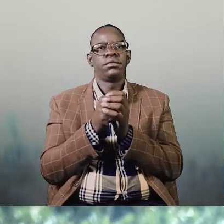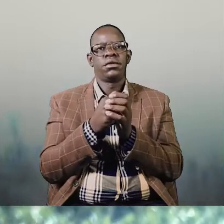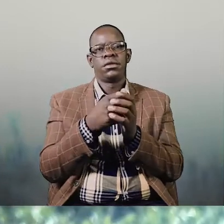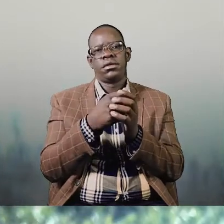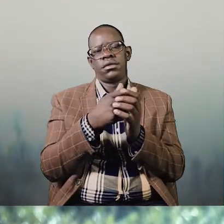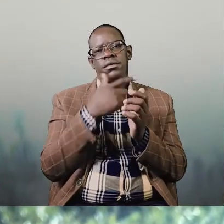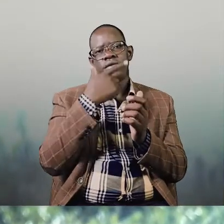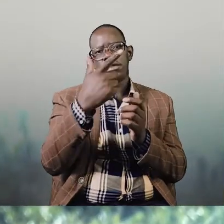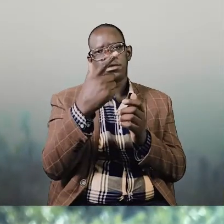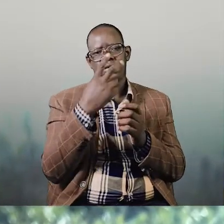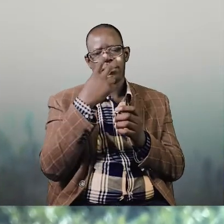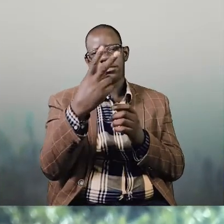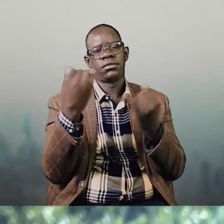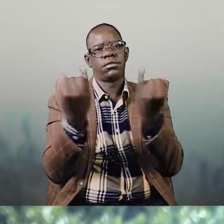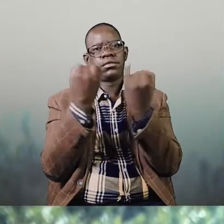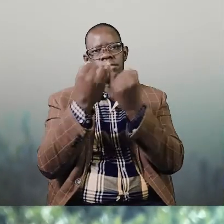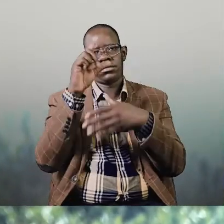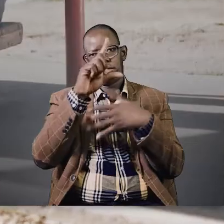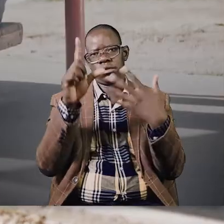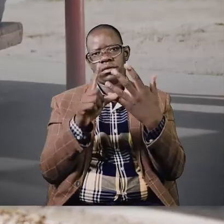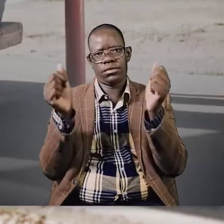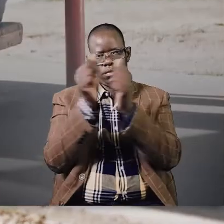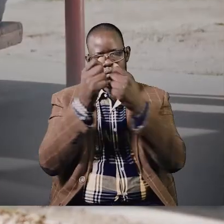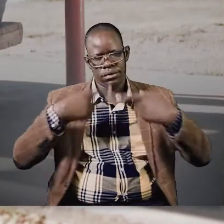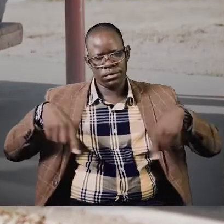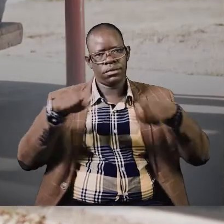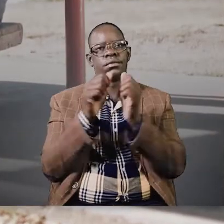Thanks for watching and enjoy the lesson with us.